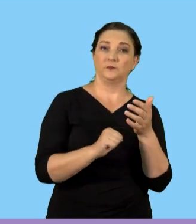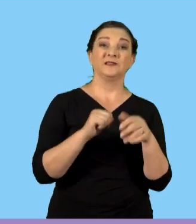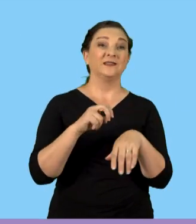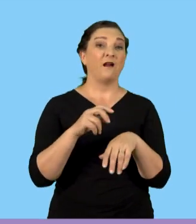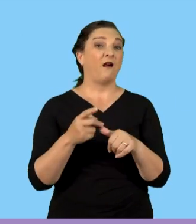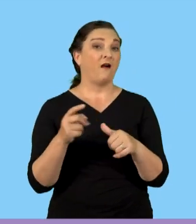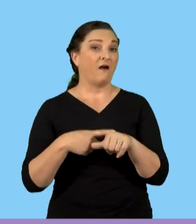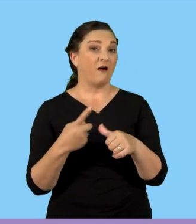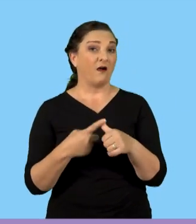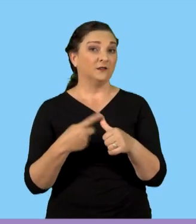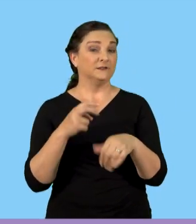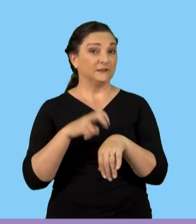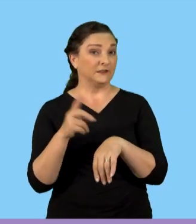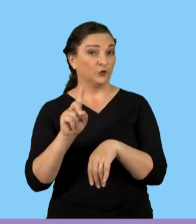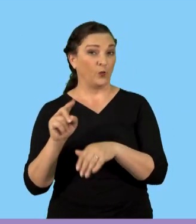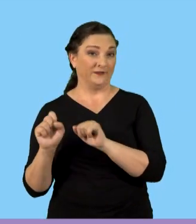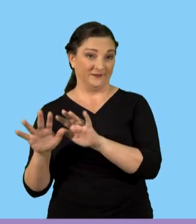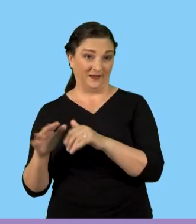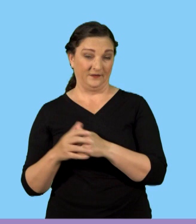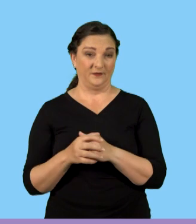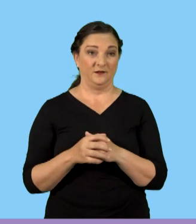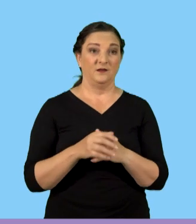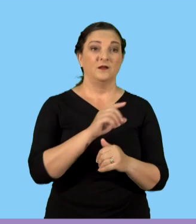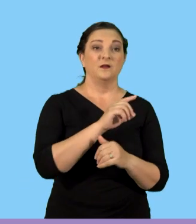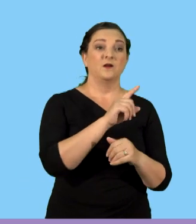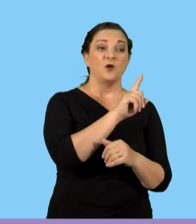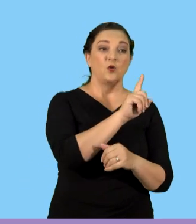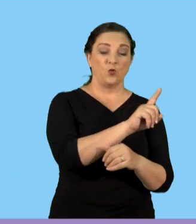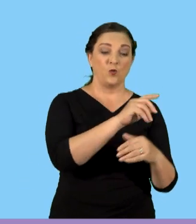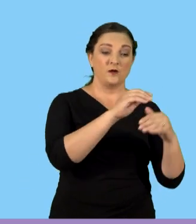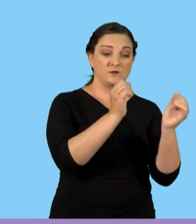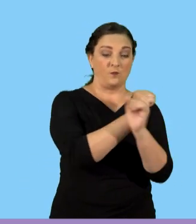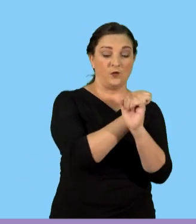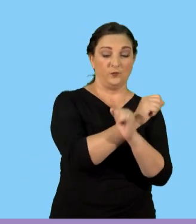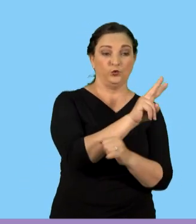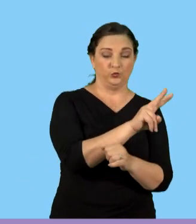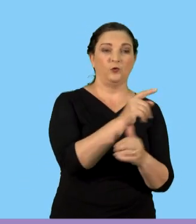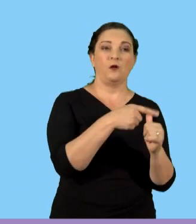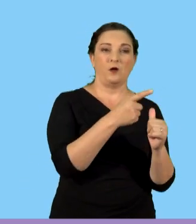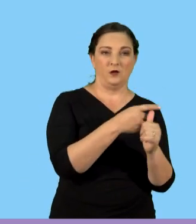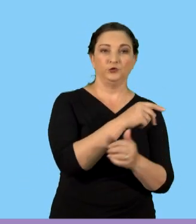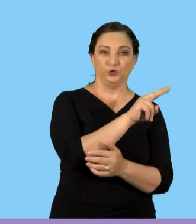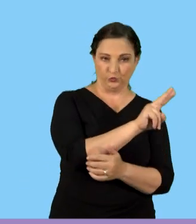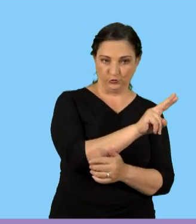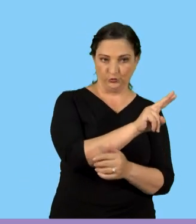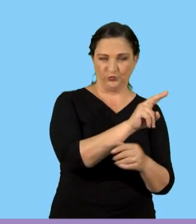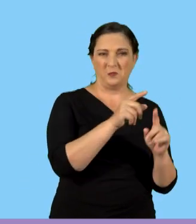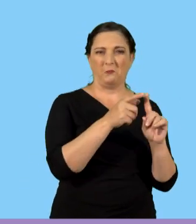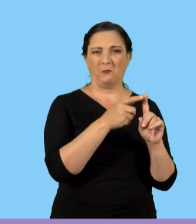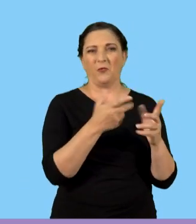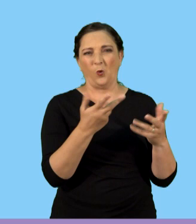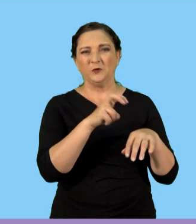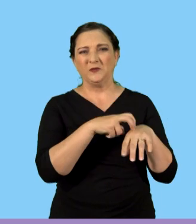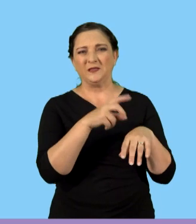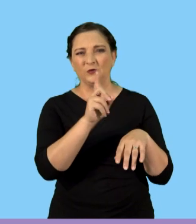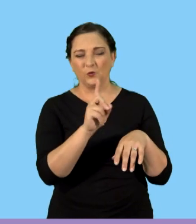to be the 10. So 1 multiplied by 2 is 2. And what we add or subtract to 2 so that we can get 10,